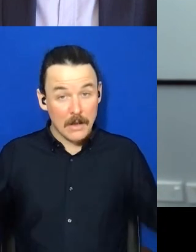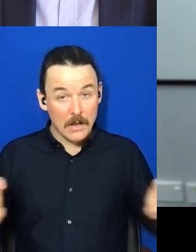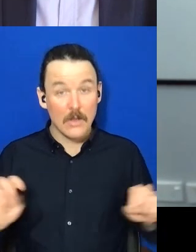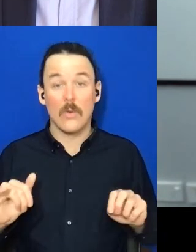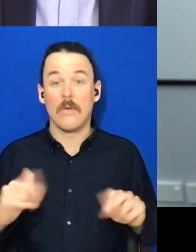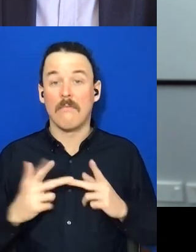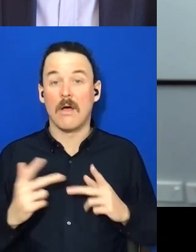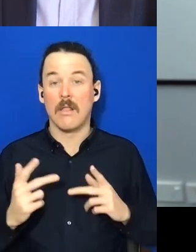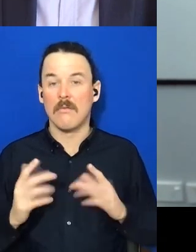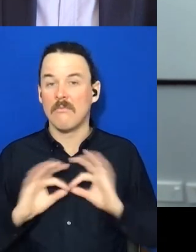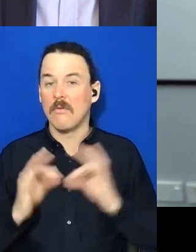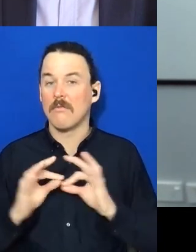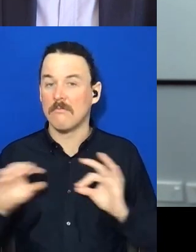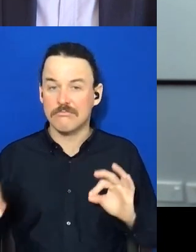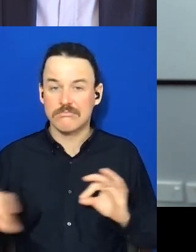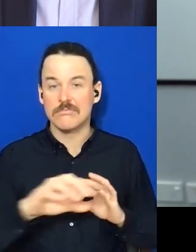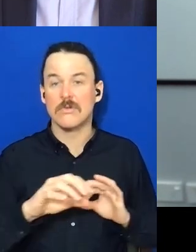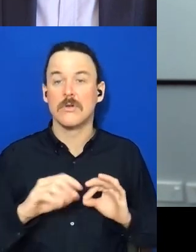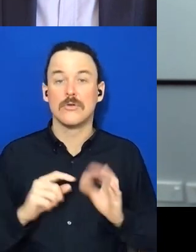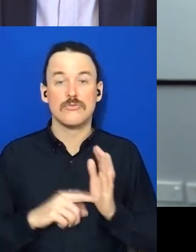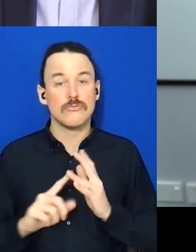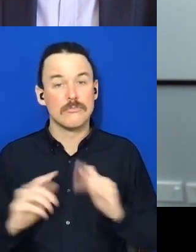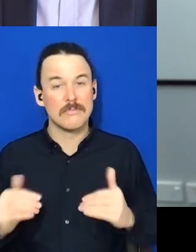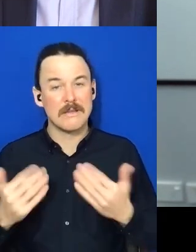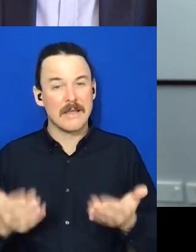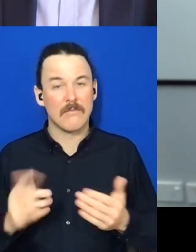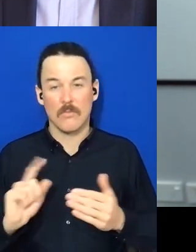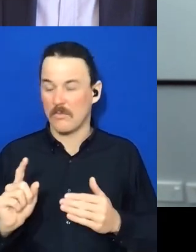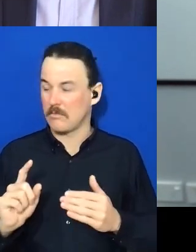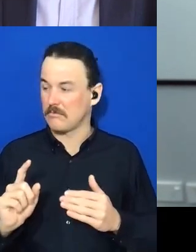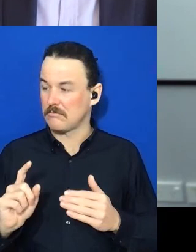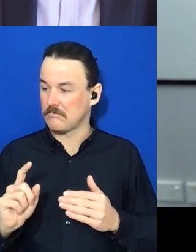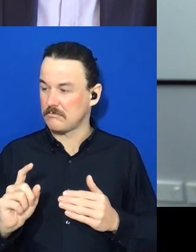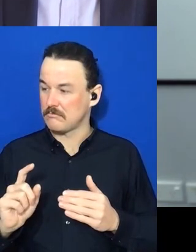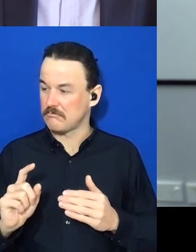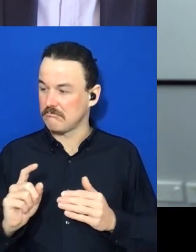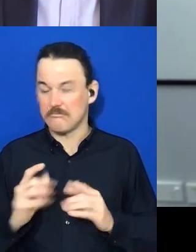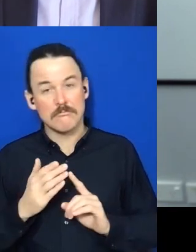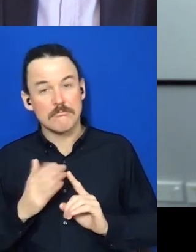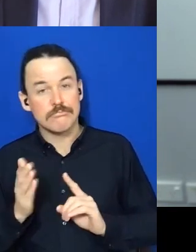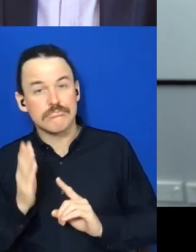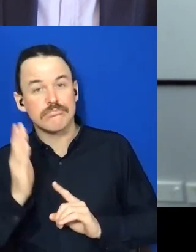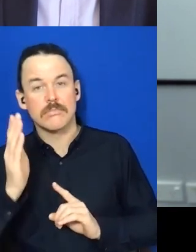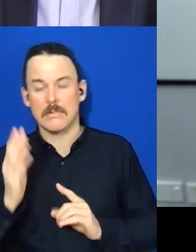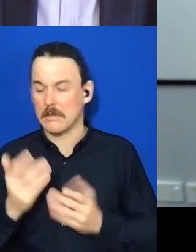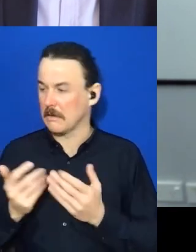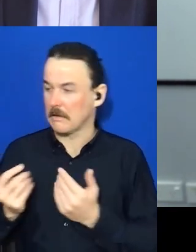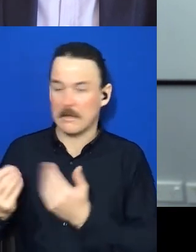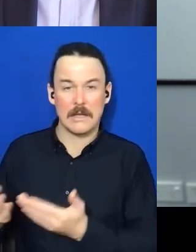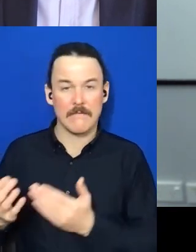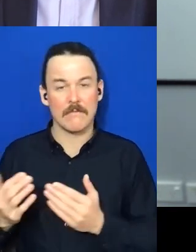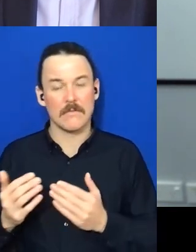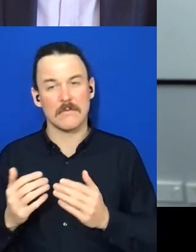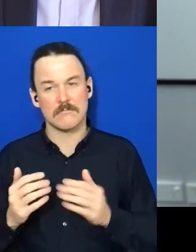to provide an avenue, to provide a vehicle for addressing